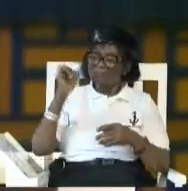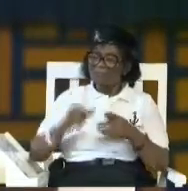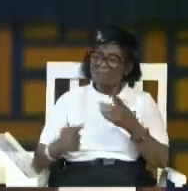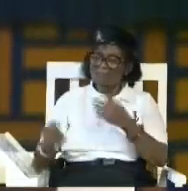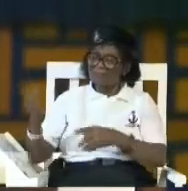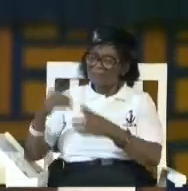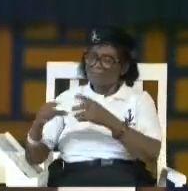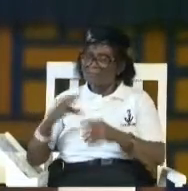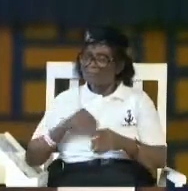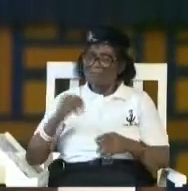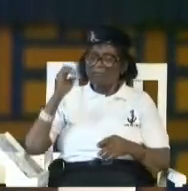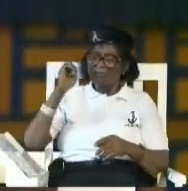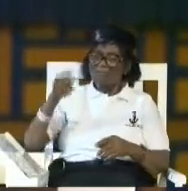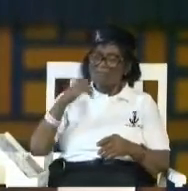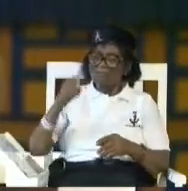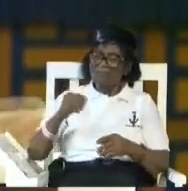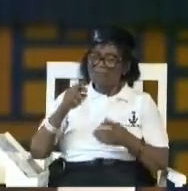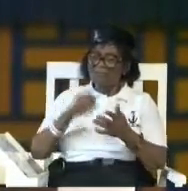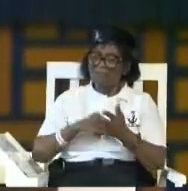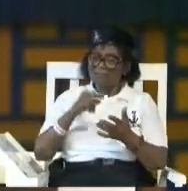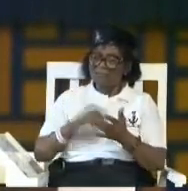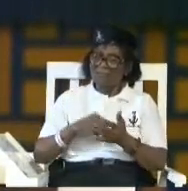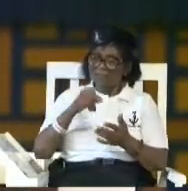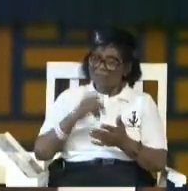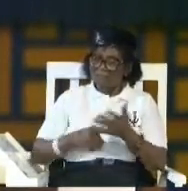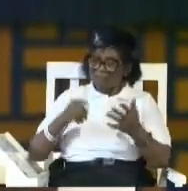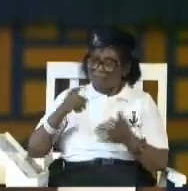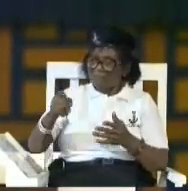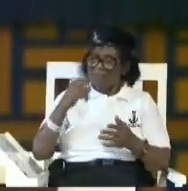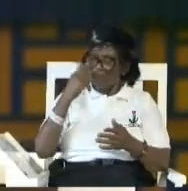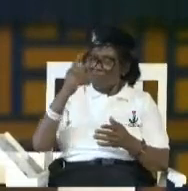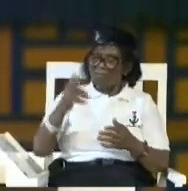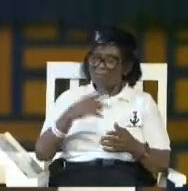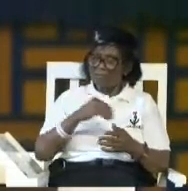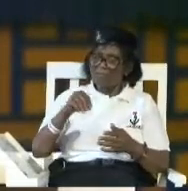told them, and they all did the same thing.